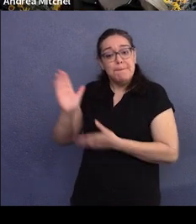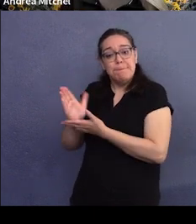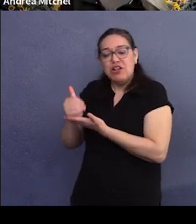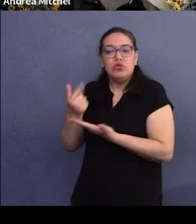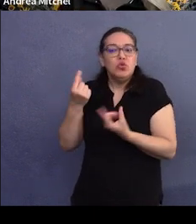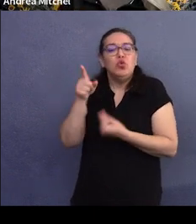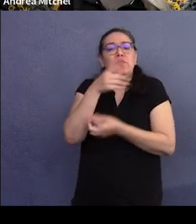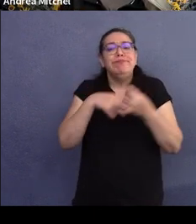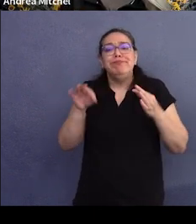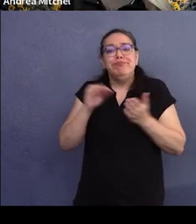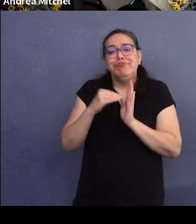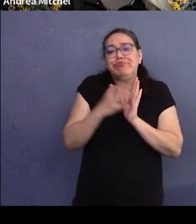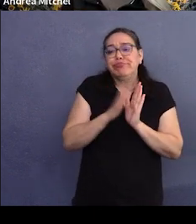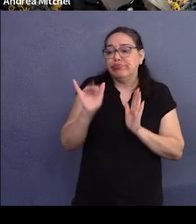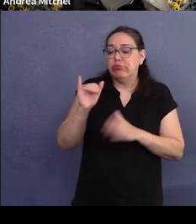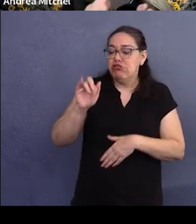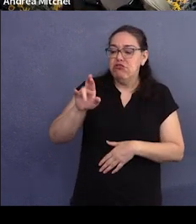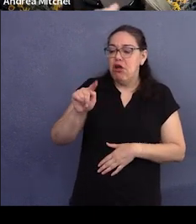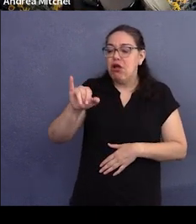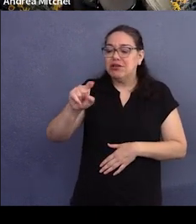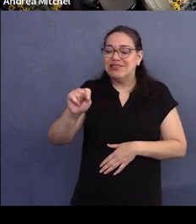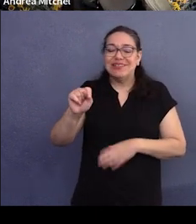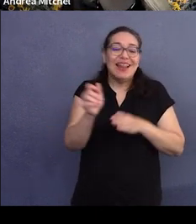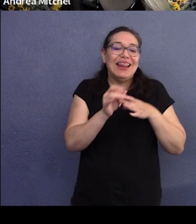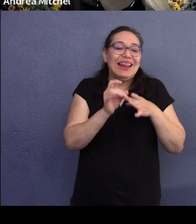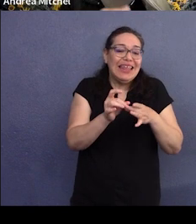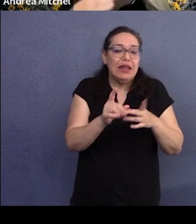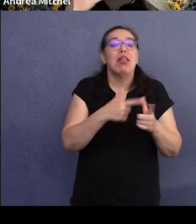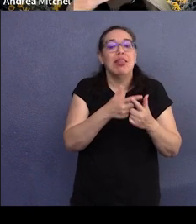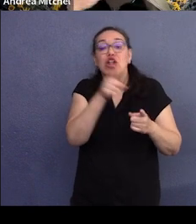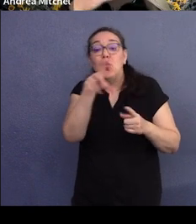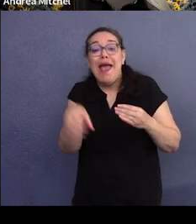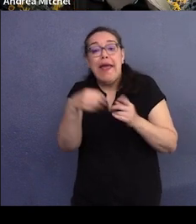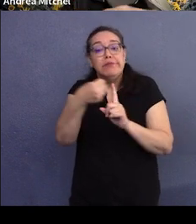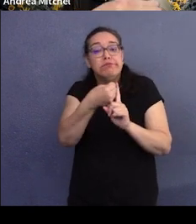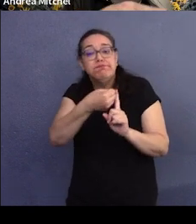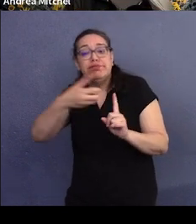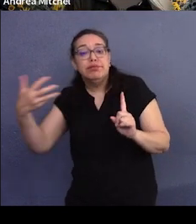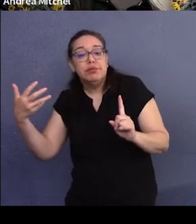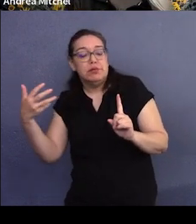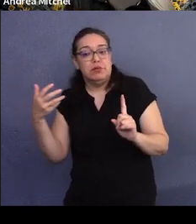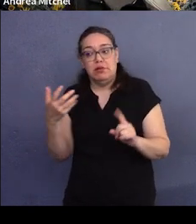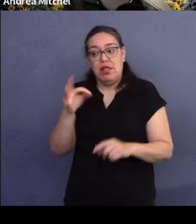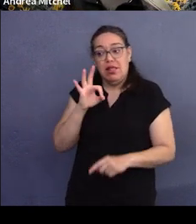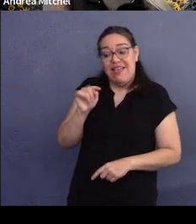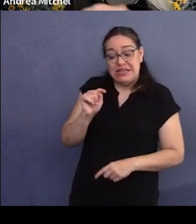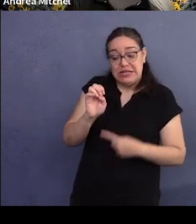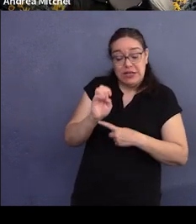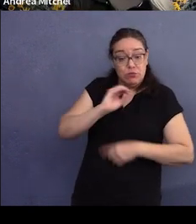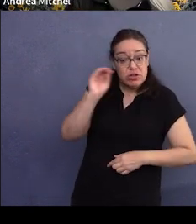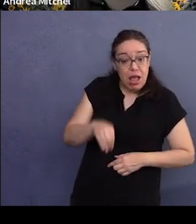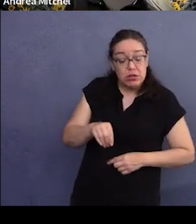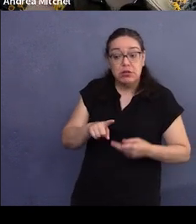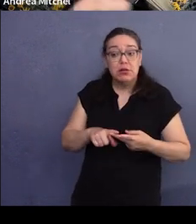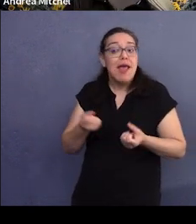title is. Then what you have to do is you have to put some detail into it, like what either the FTE percentage is, how many